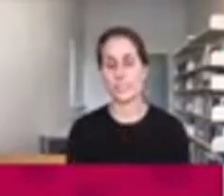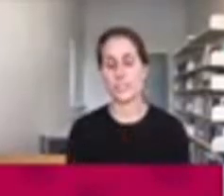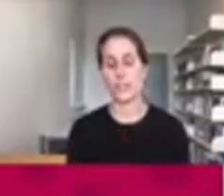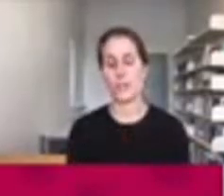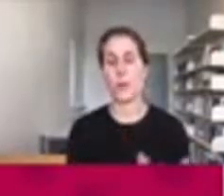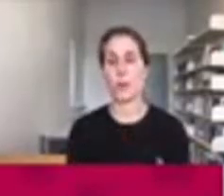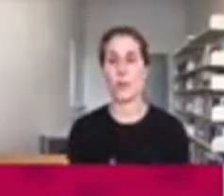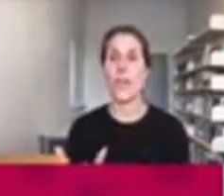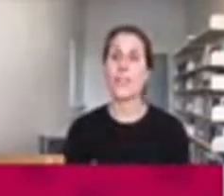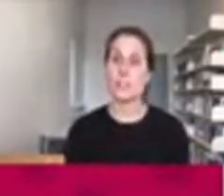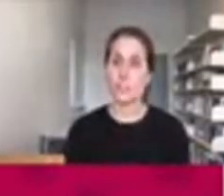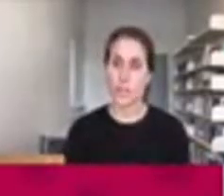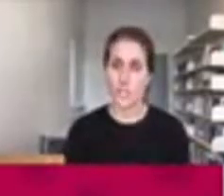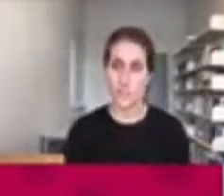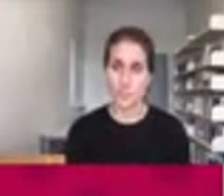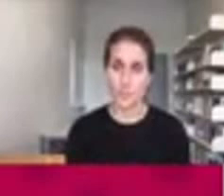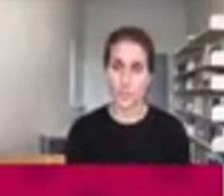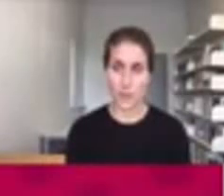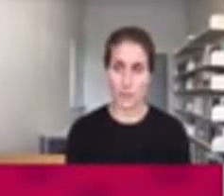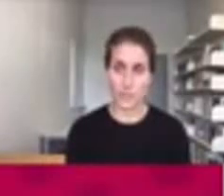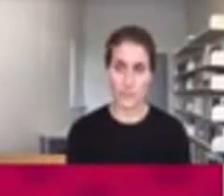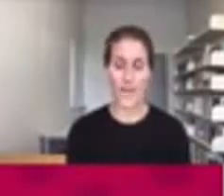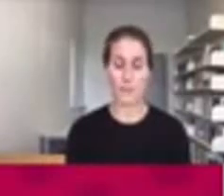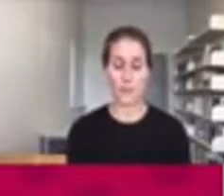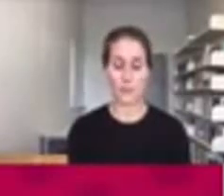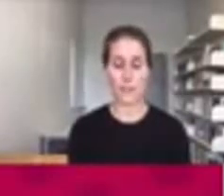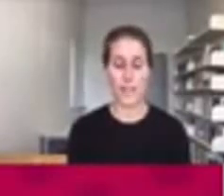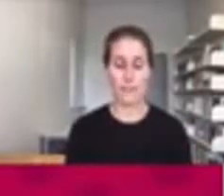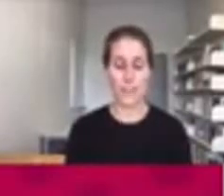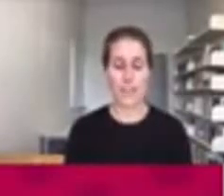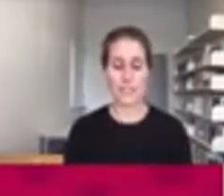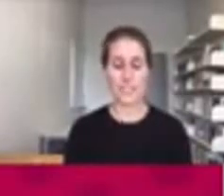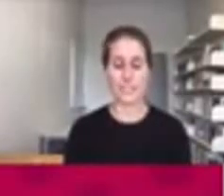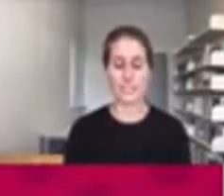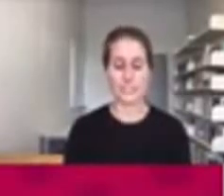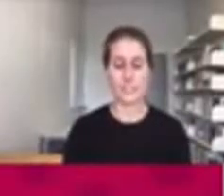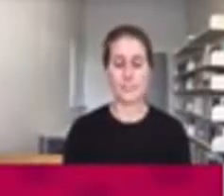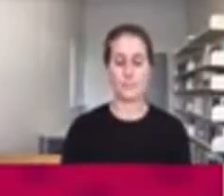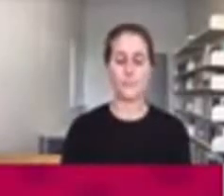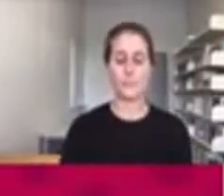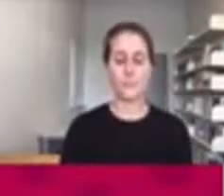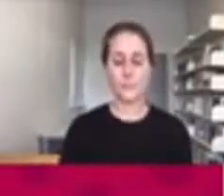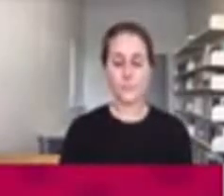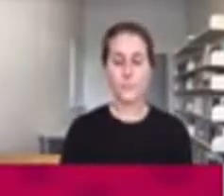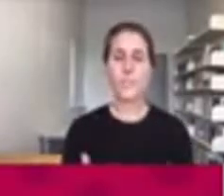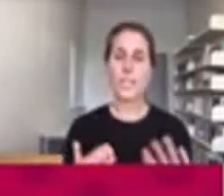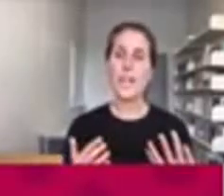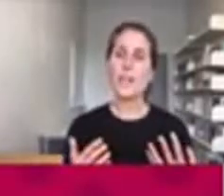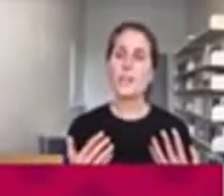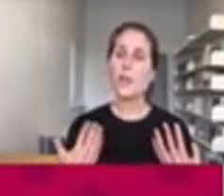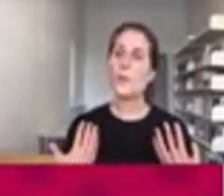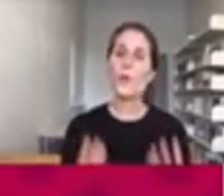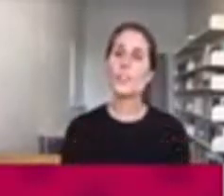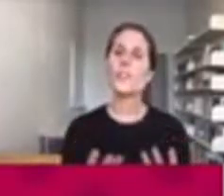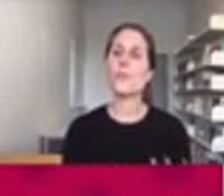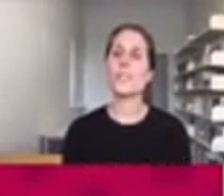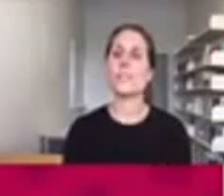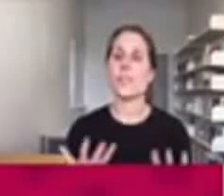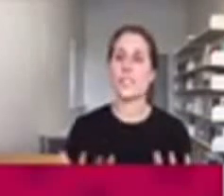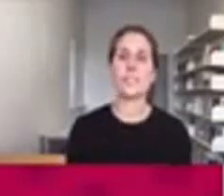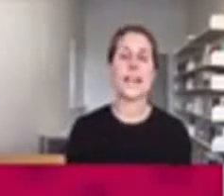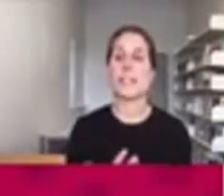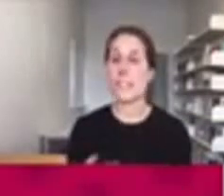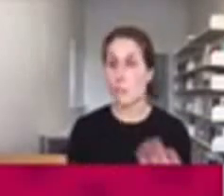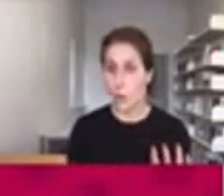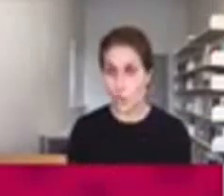a distance learning model than trying to build them up and develop them at a distance. So what do all